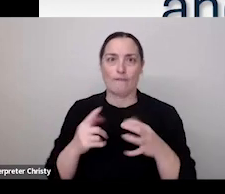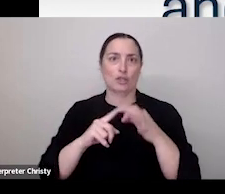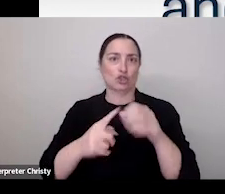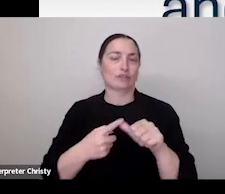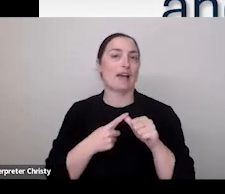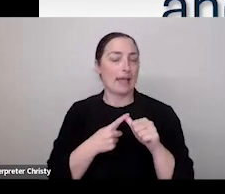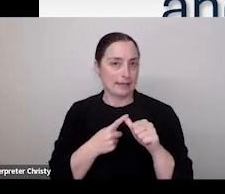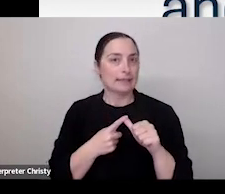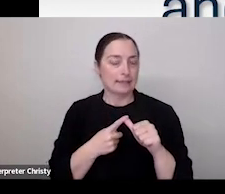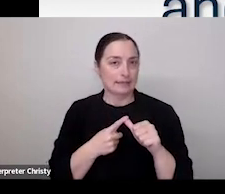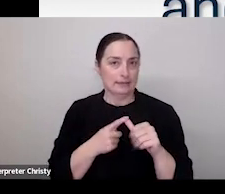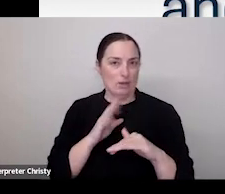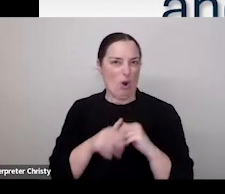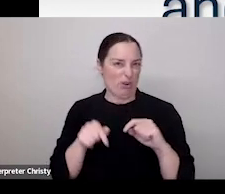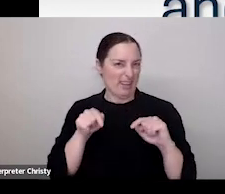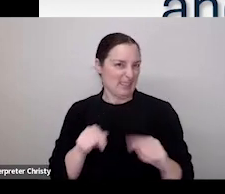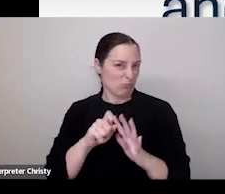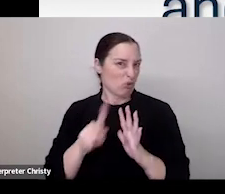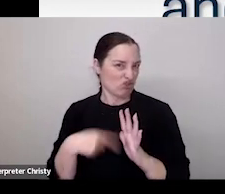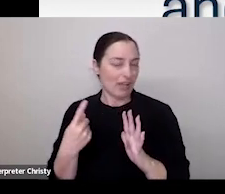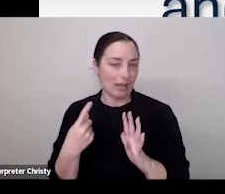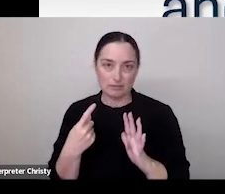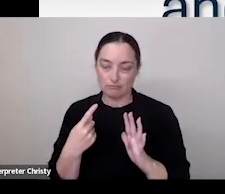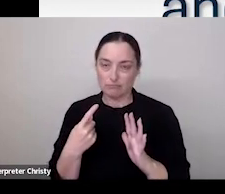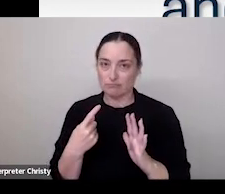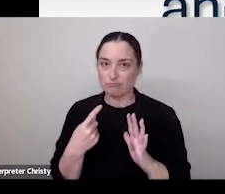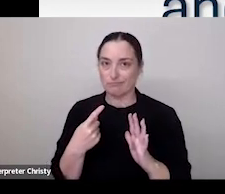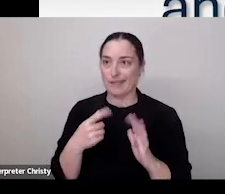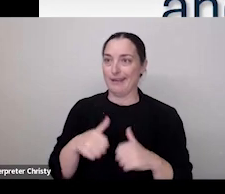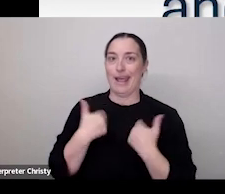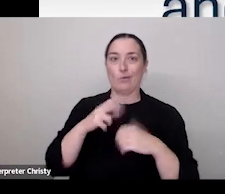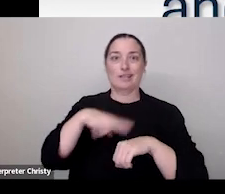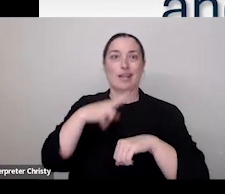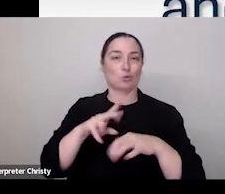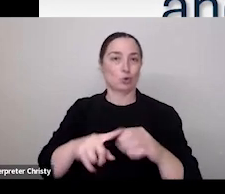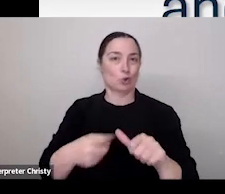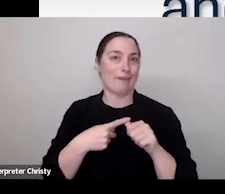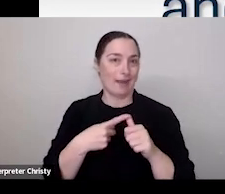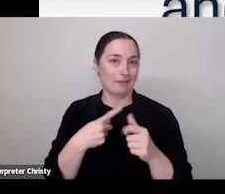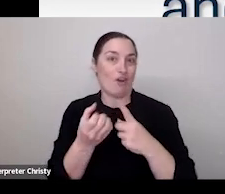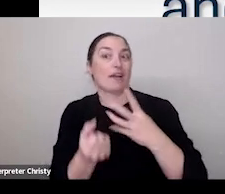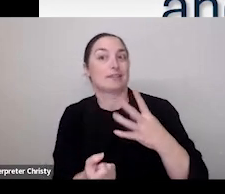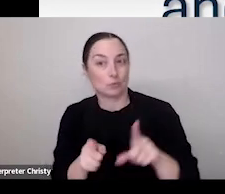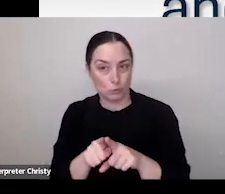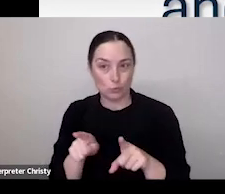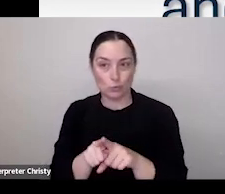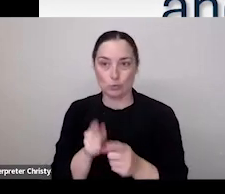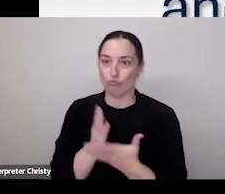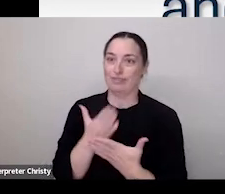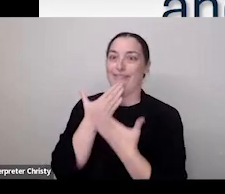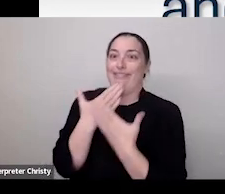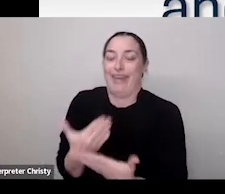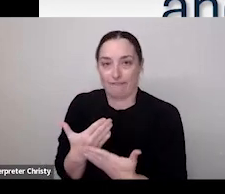we've done on this project in our national survey findings, among numerous other work. And we're really thankful for